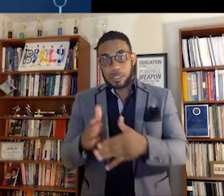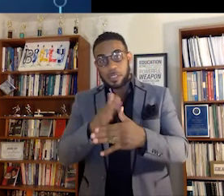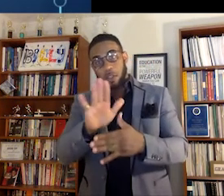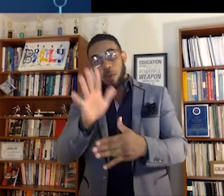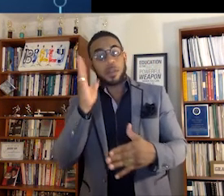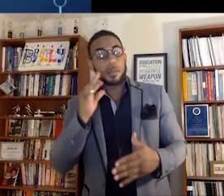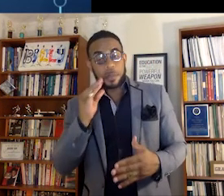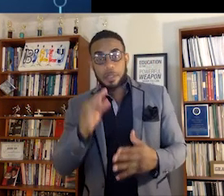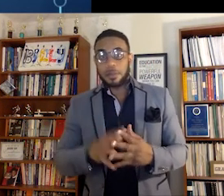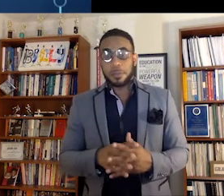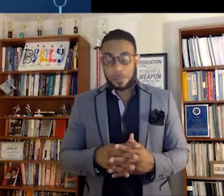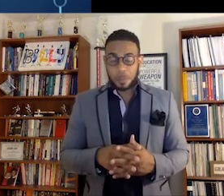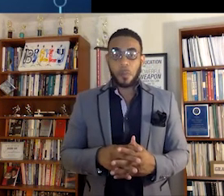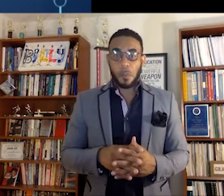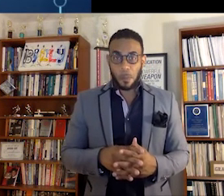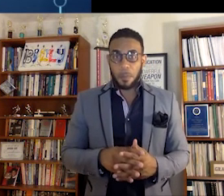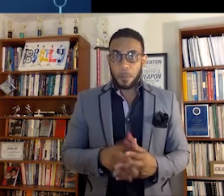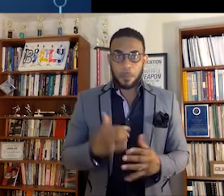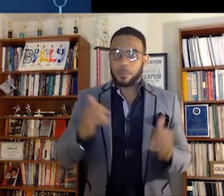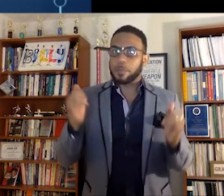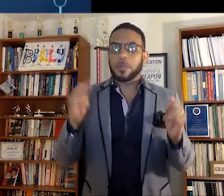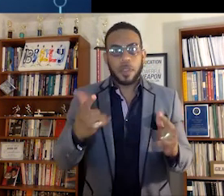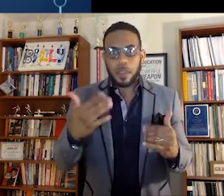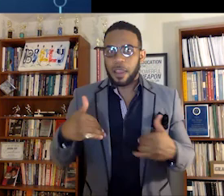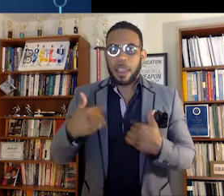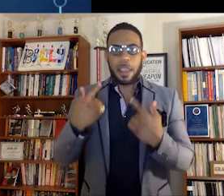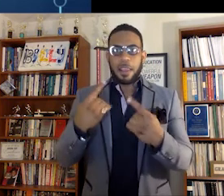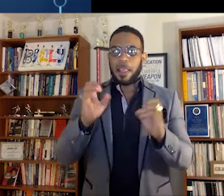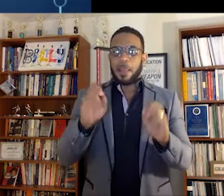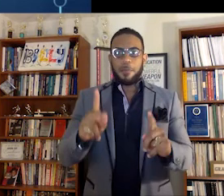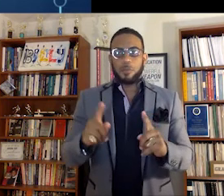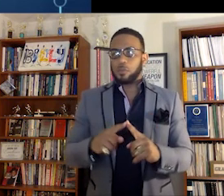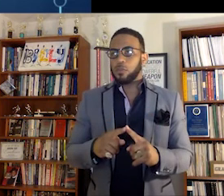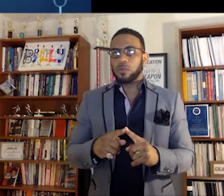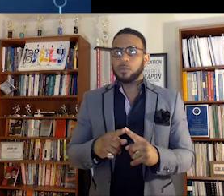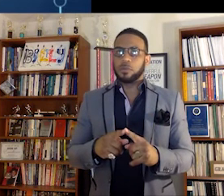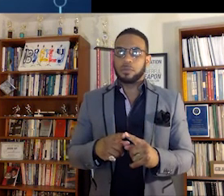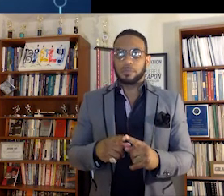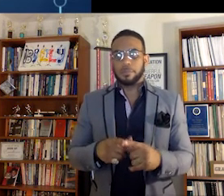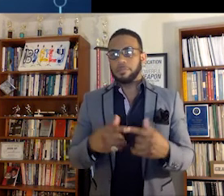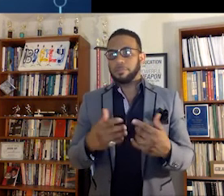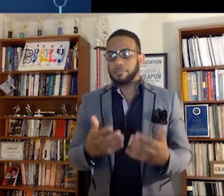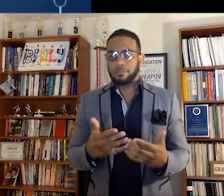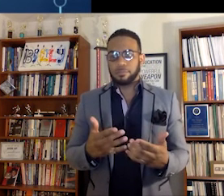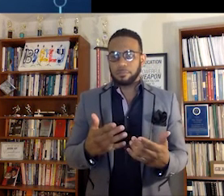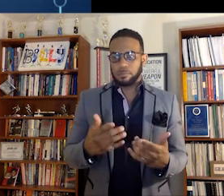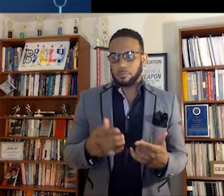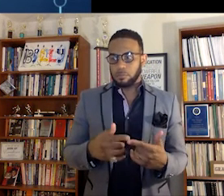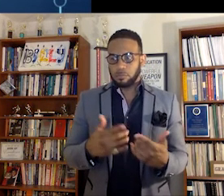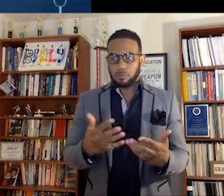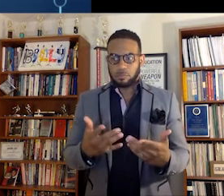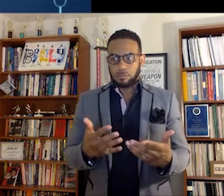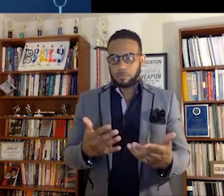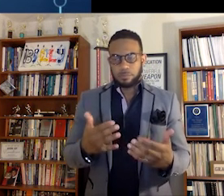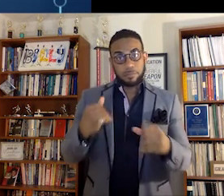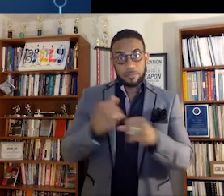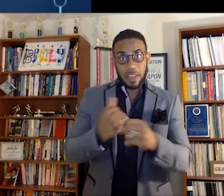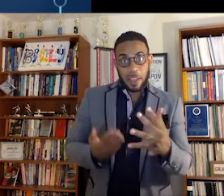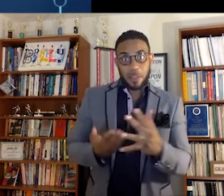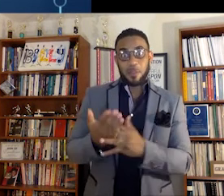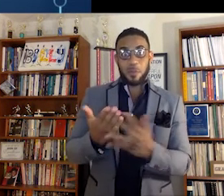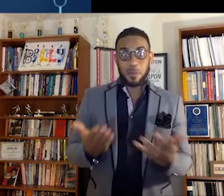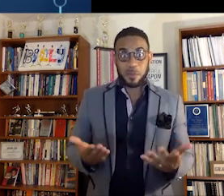your experience. We all have had the opportunity to fight